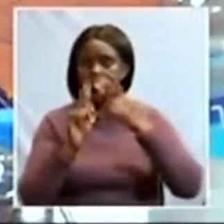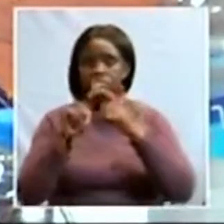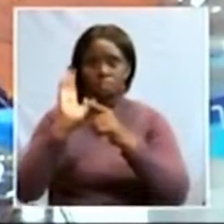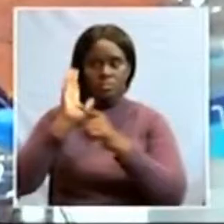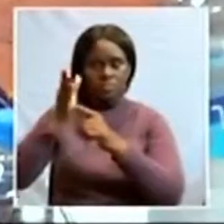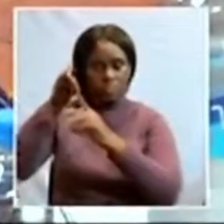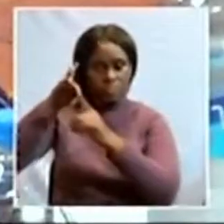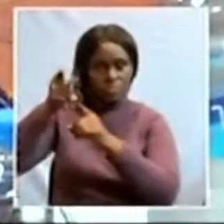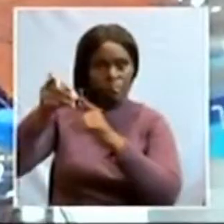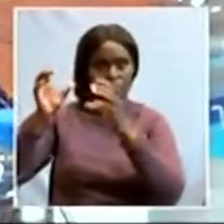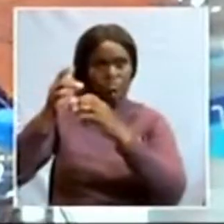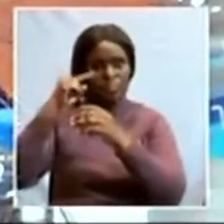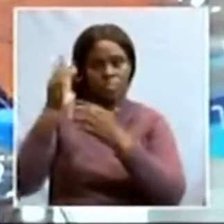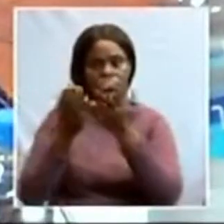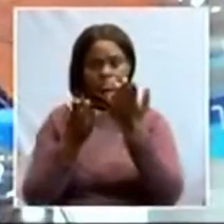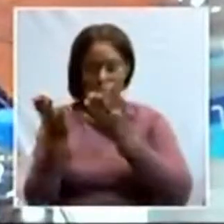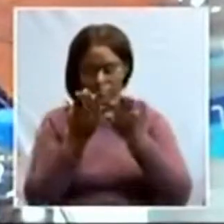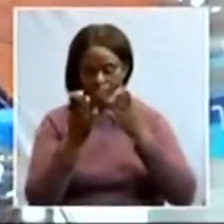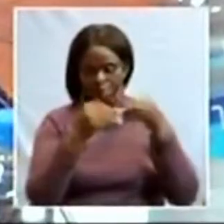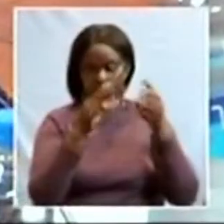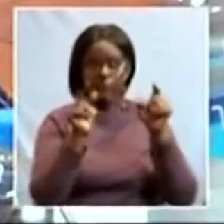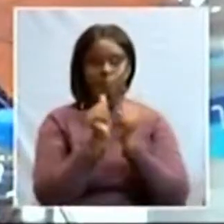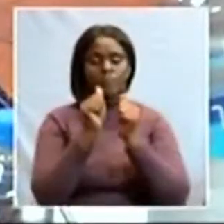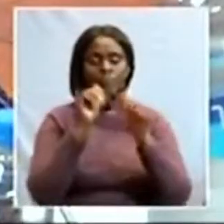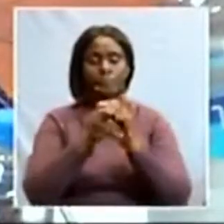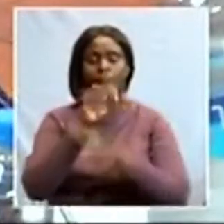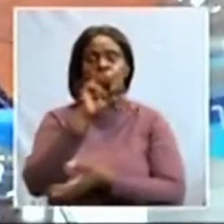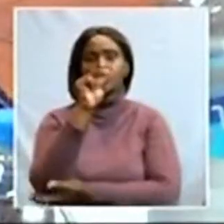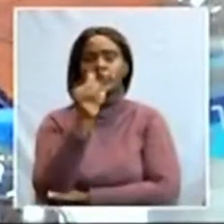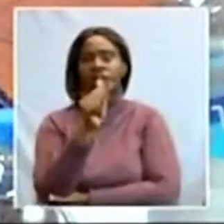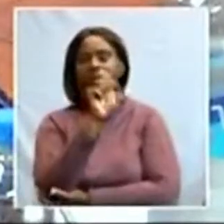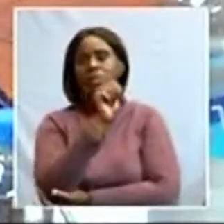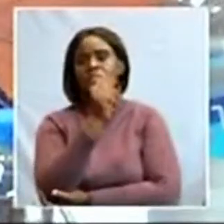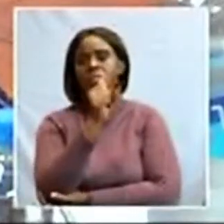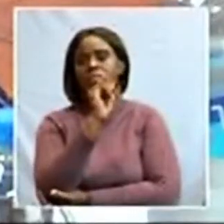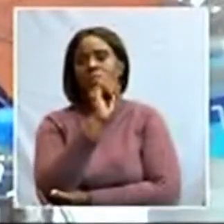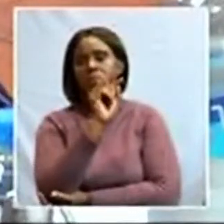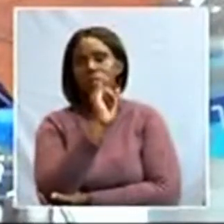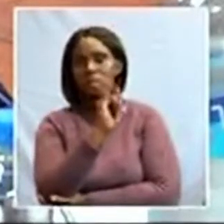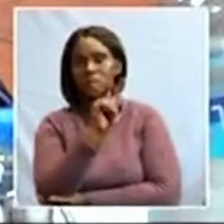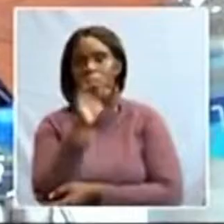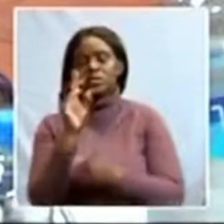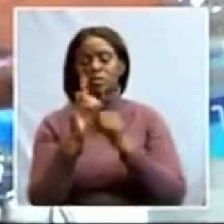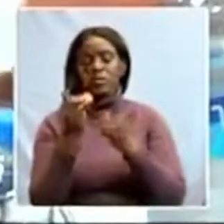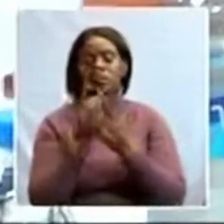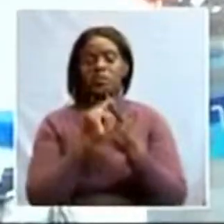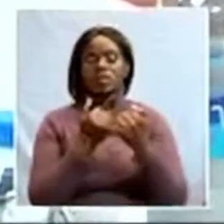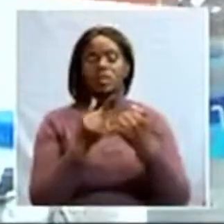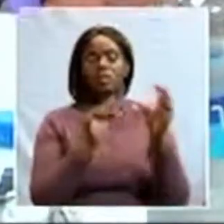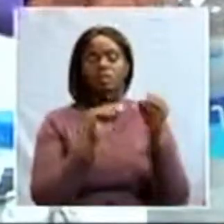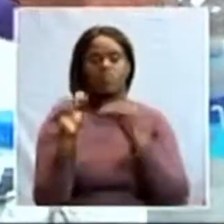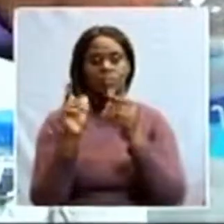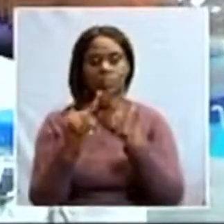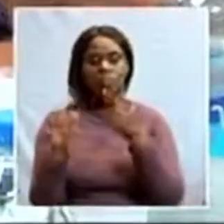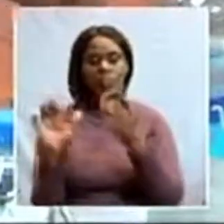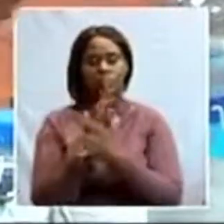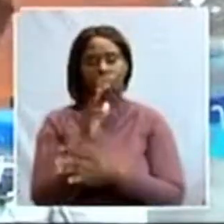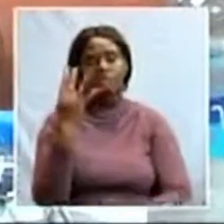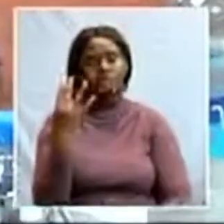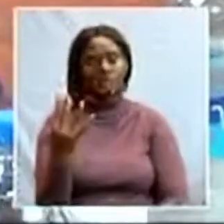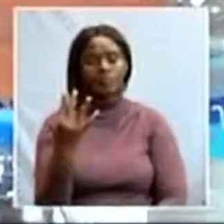Council for service delivery within Masaiti District. We move on to page number